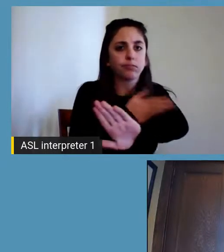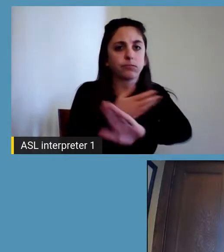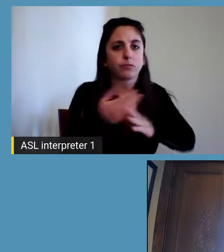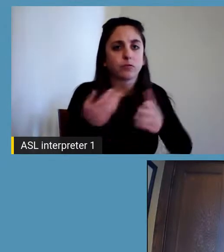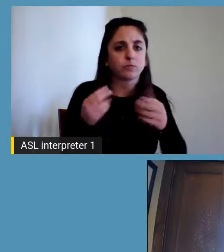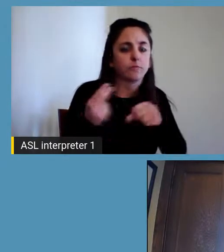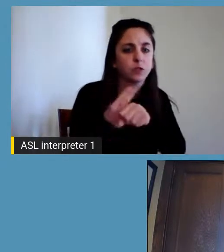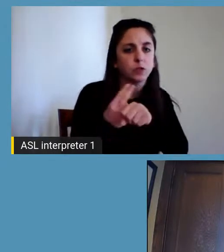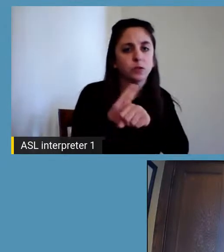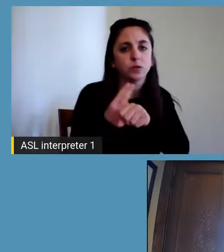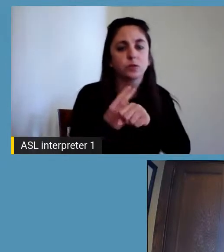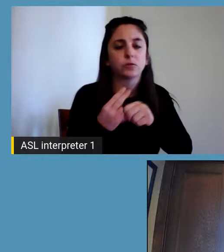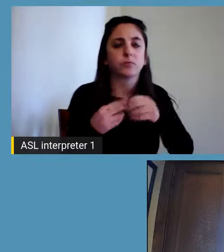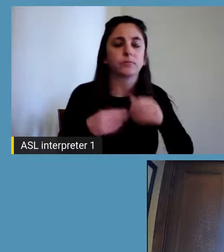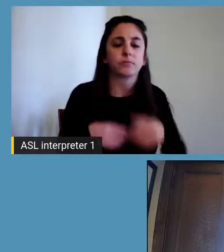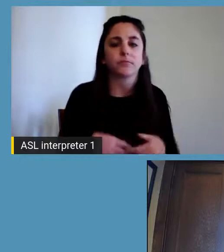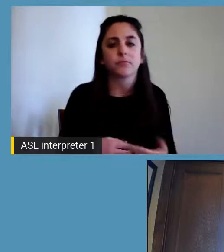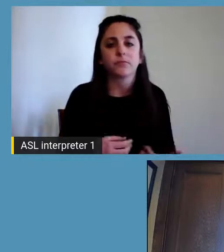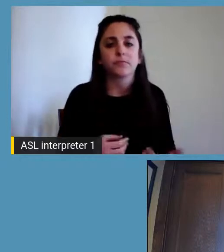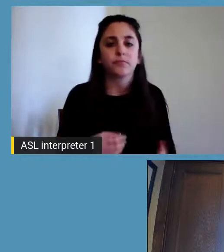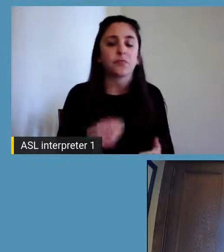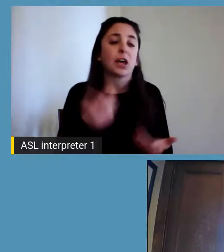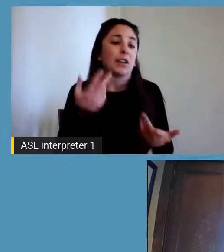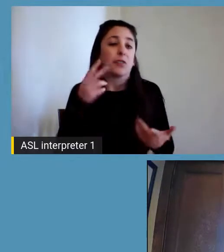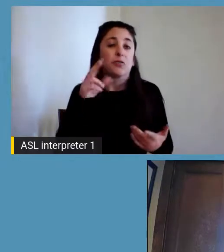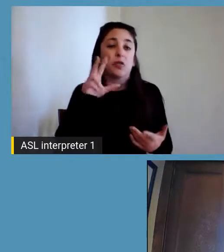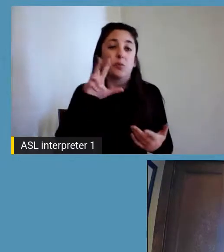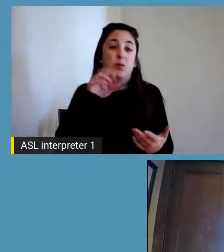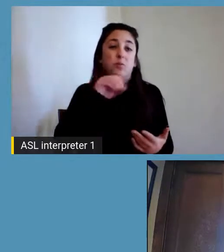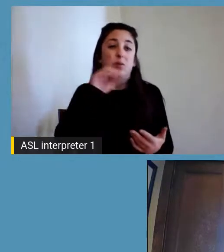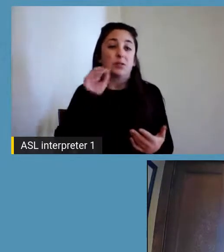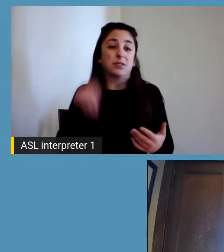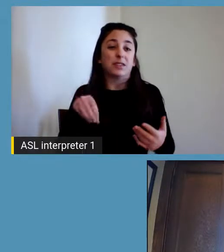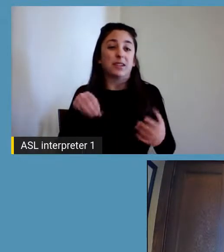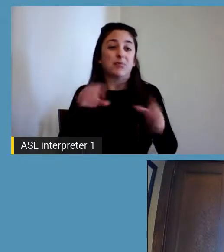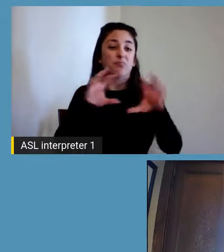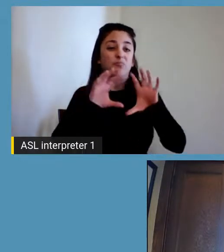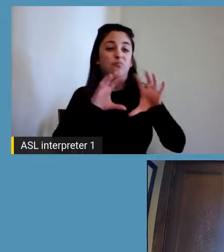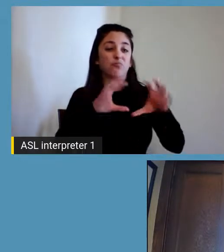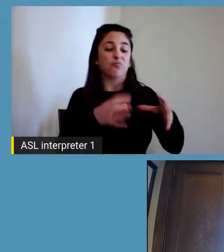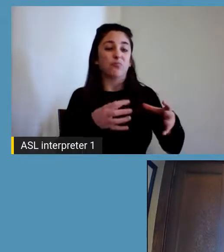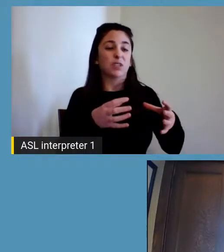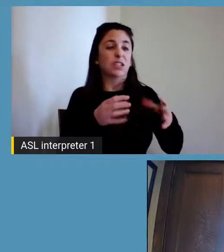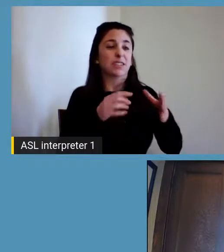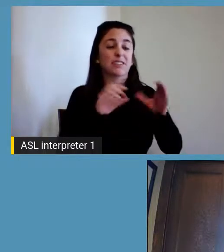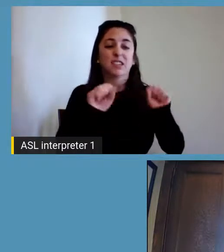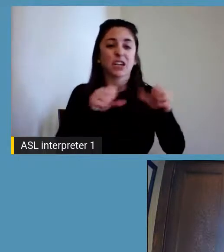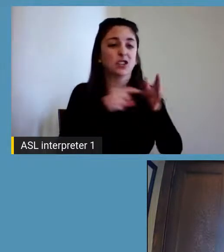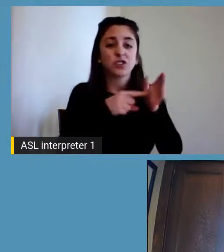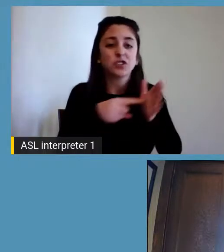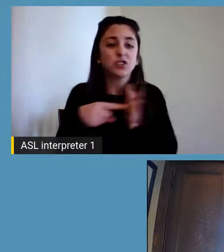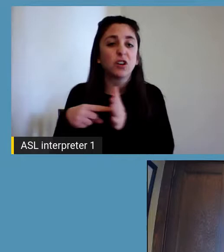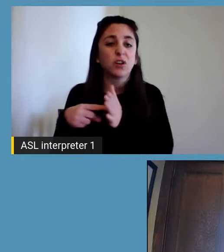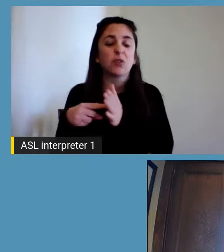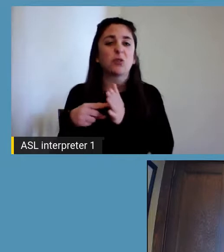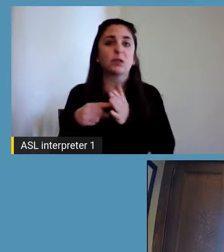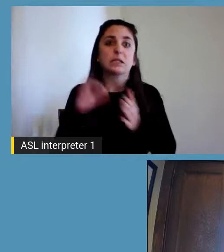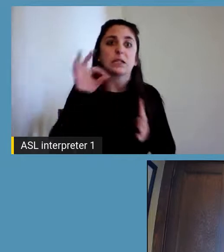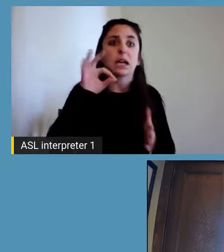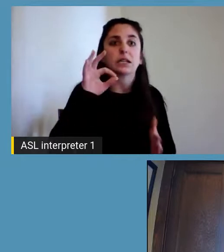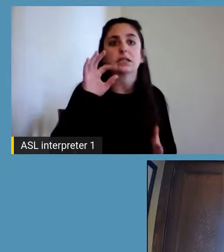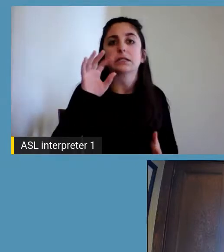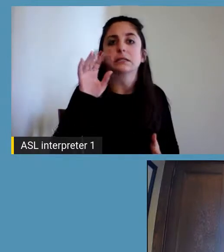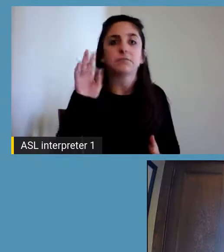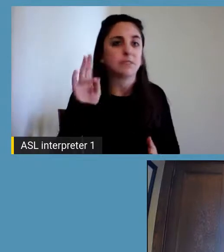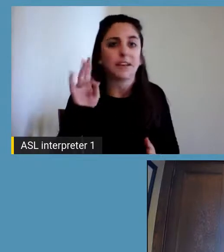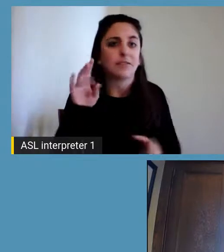that, only 3% of the collection overall is even shown. How can this type of technology be translated to a small